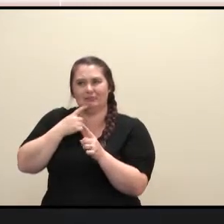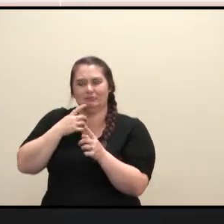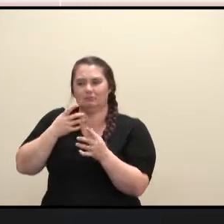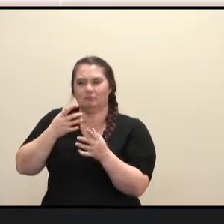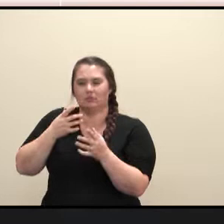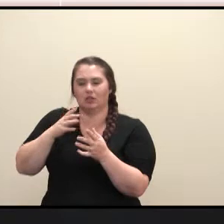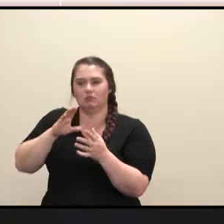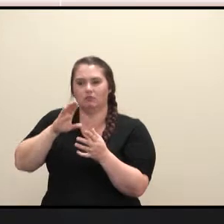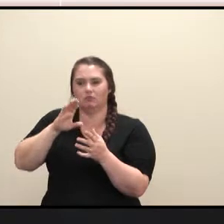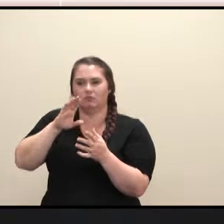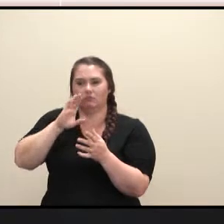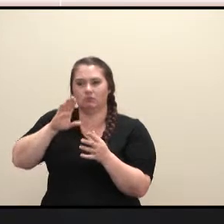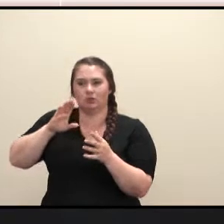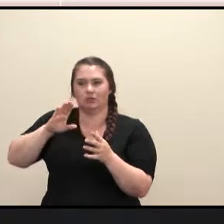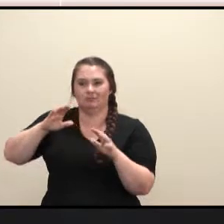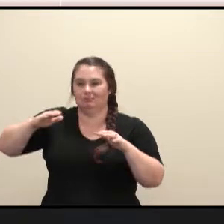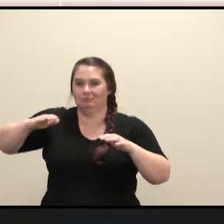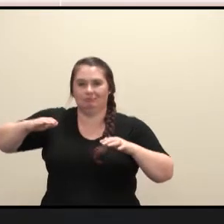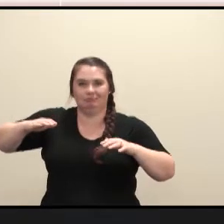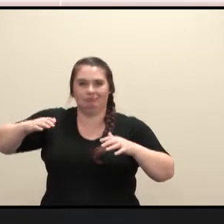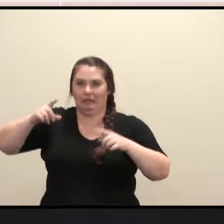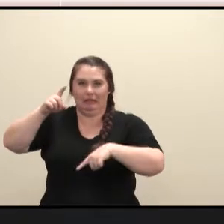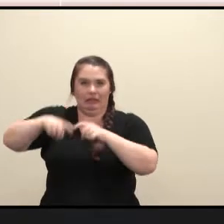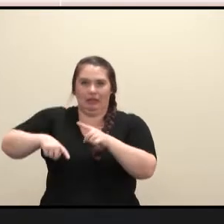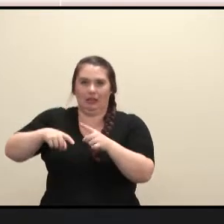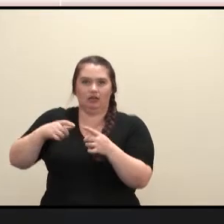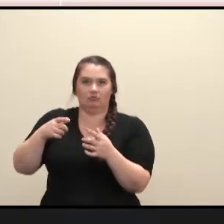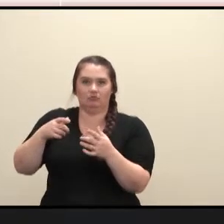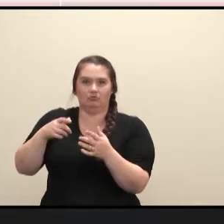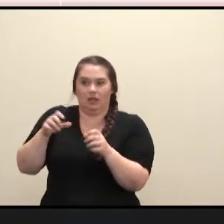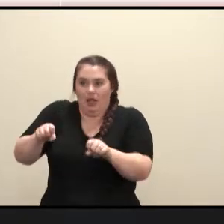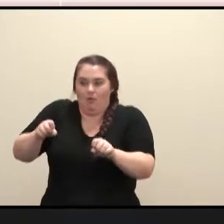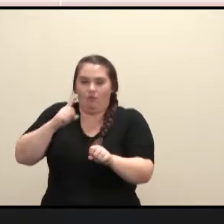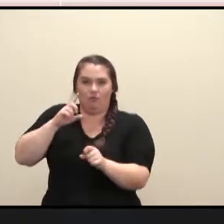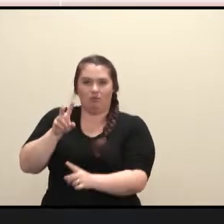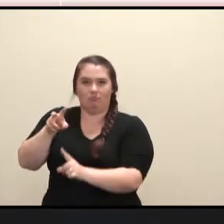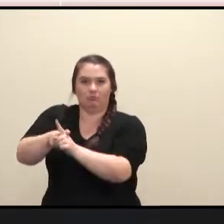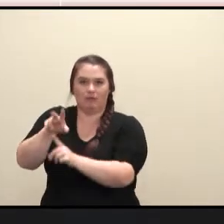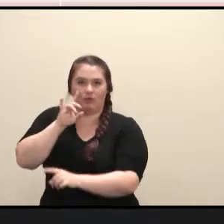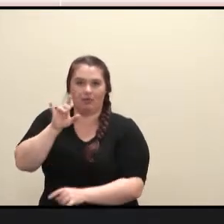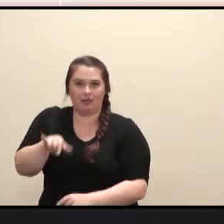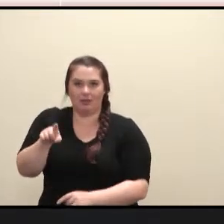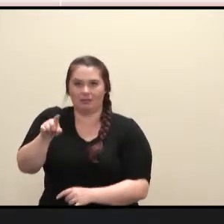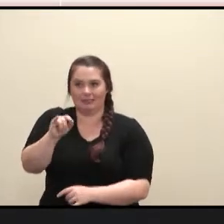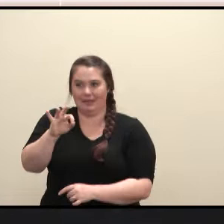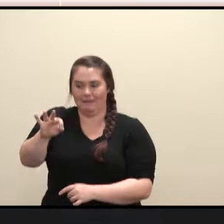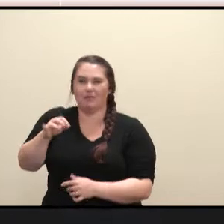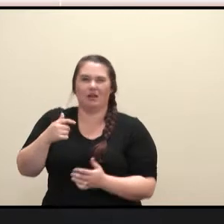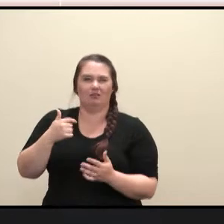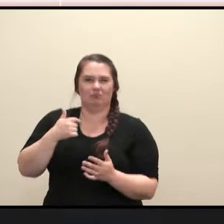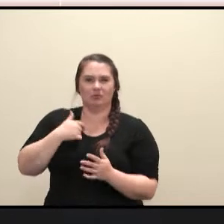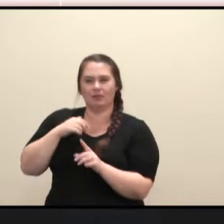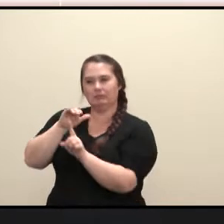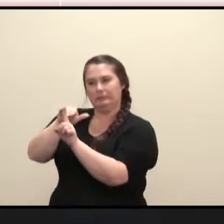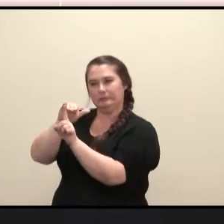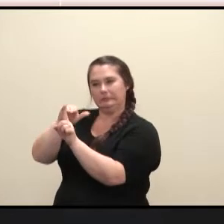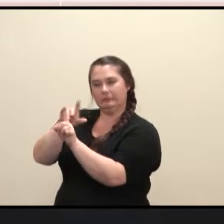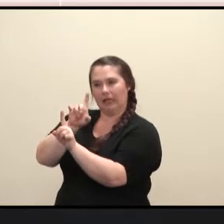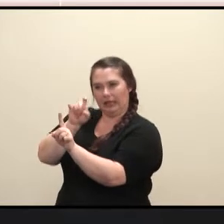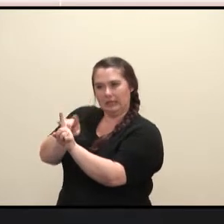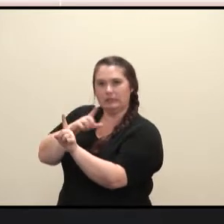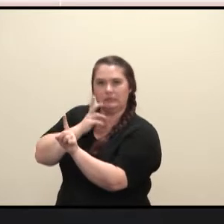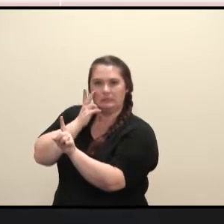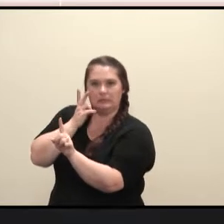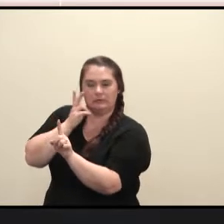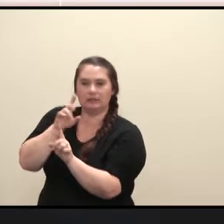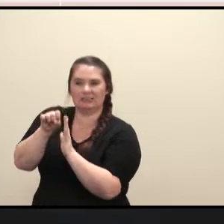this year and won't be eligible for it next year. And I think it goes another year, but I'm going to confirm that between the city